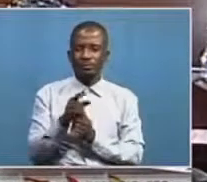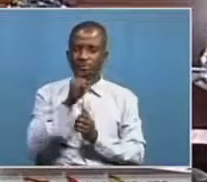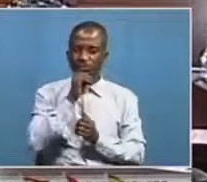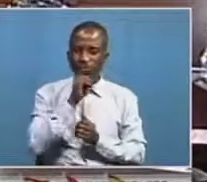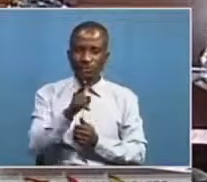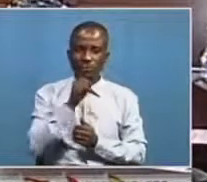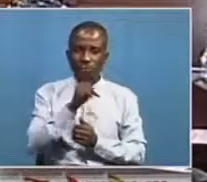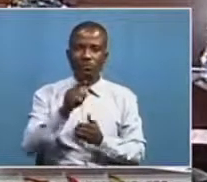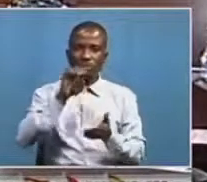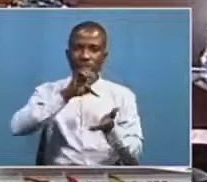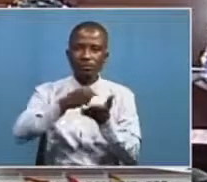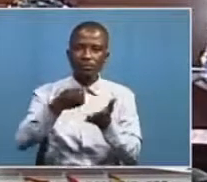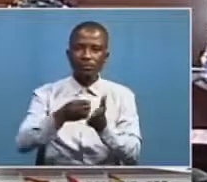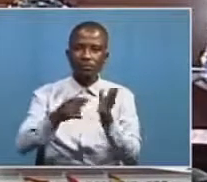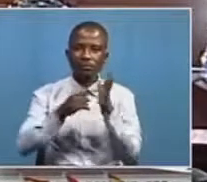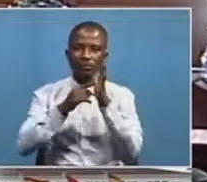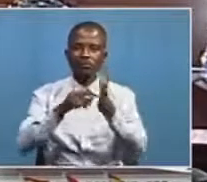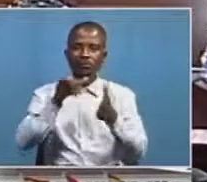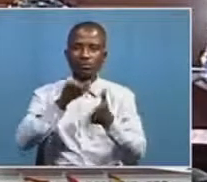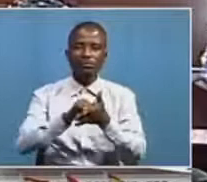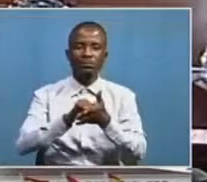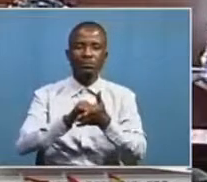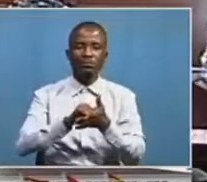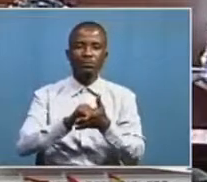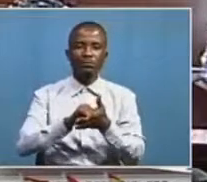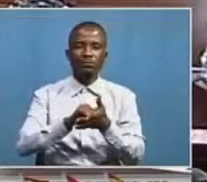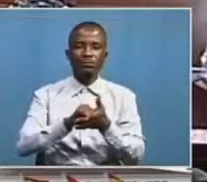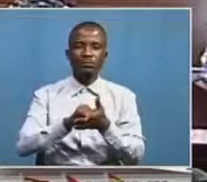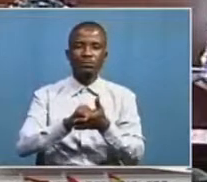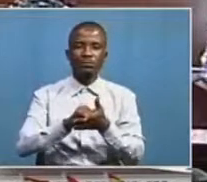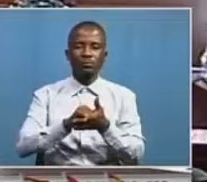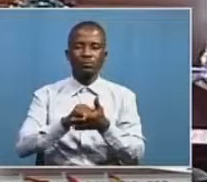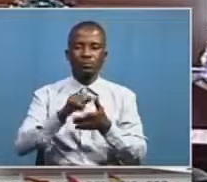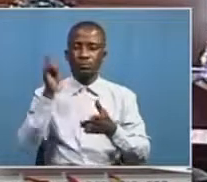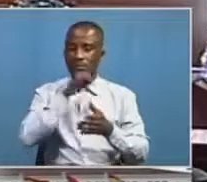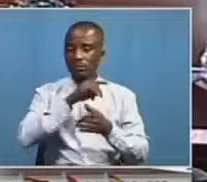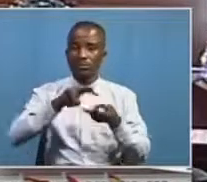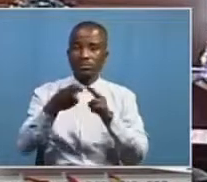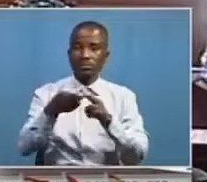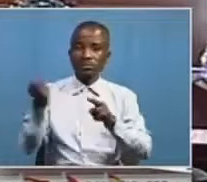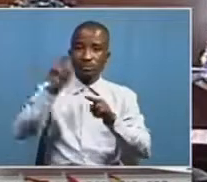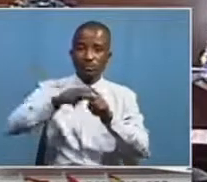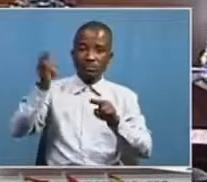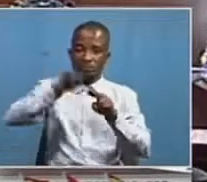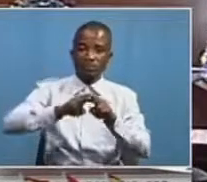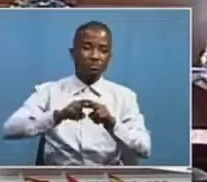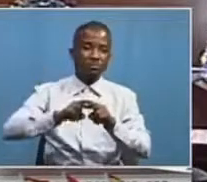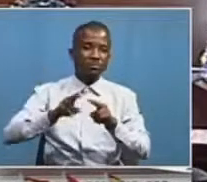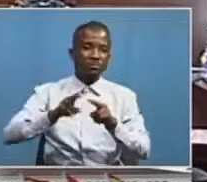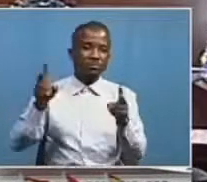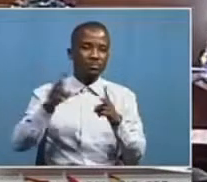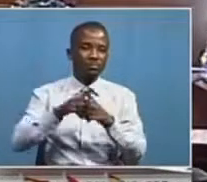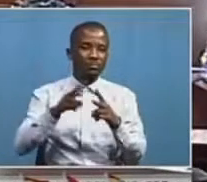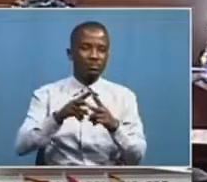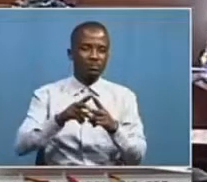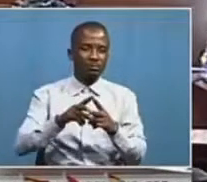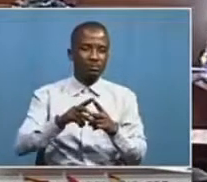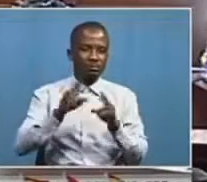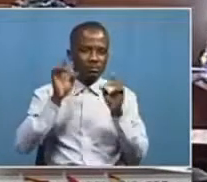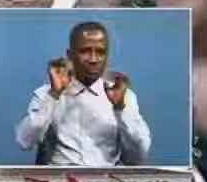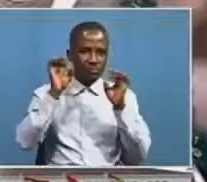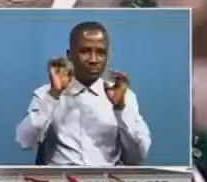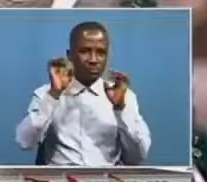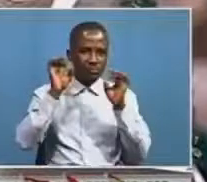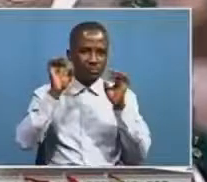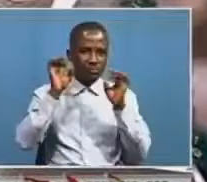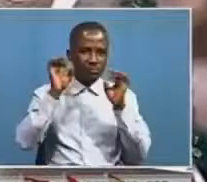evidence on record clearly showed that the impact of the alleged vote pardon, even if proved, would have been very insignificant and would not have